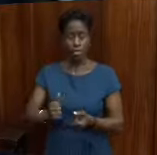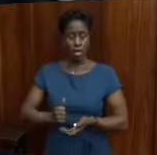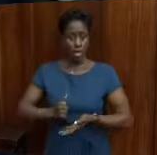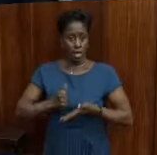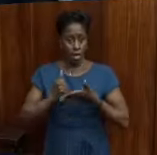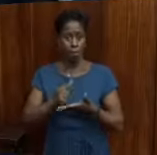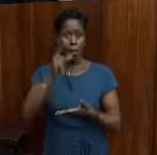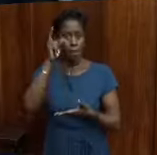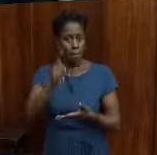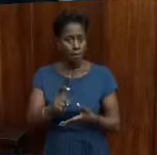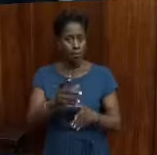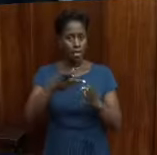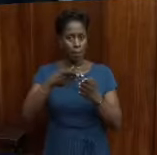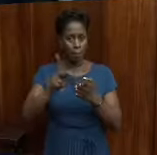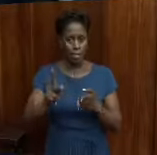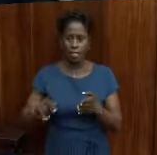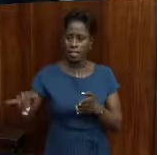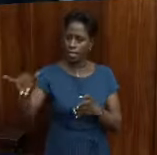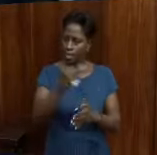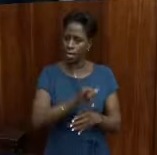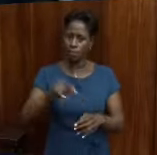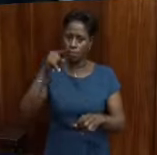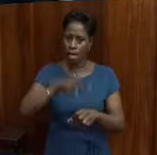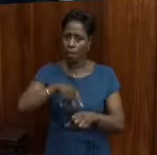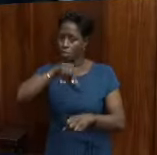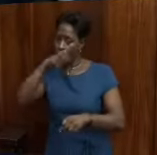same time as public servants,